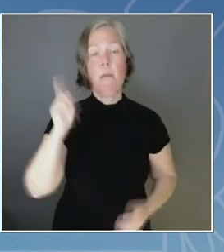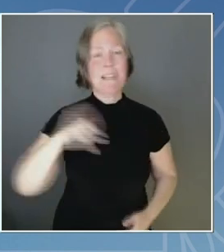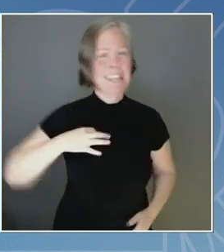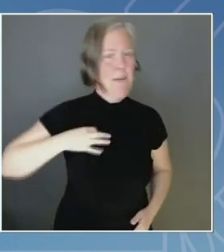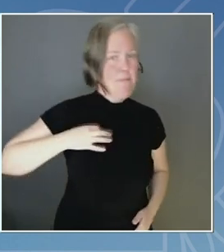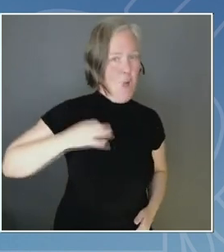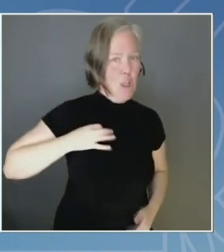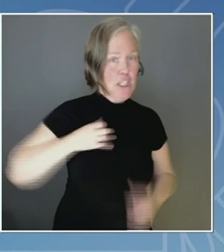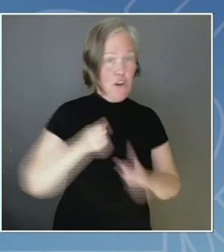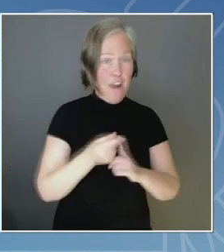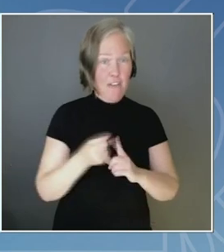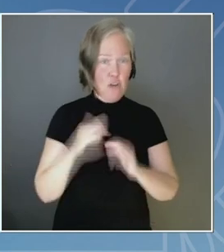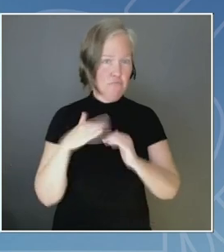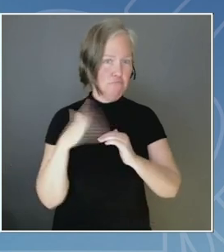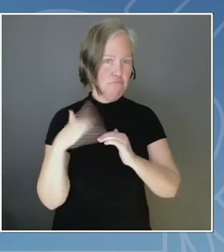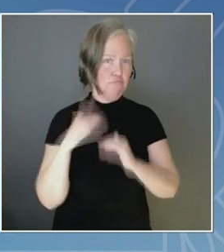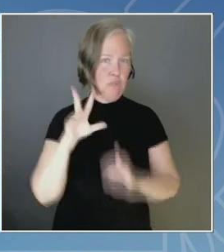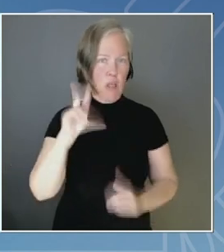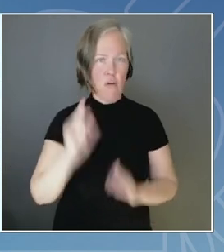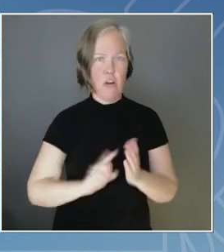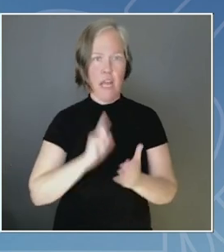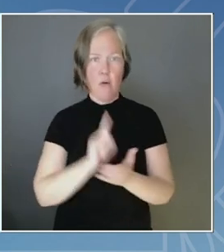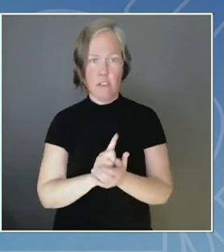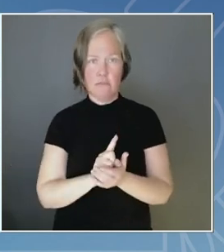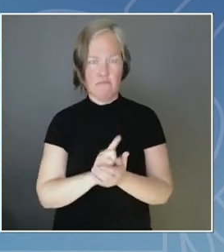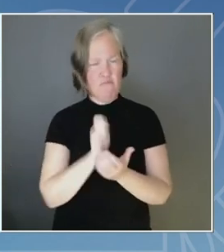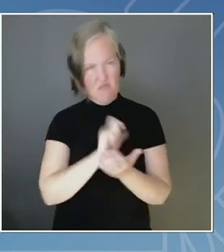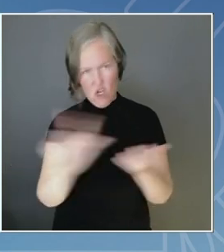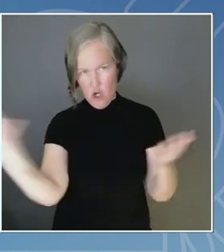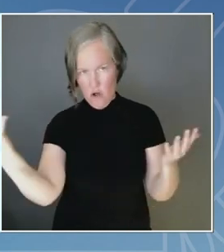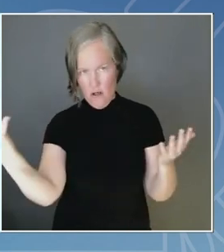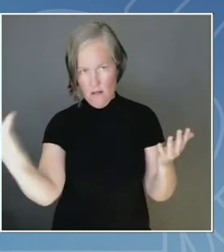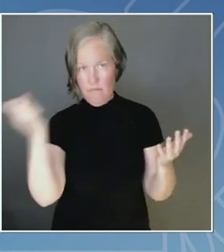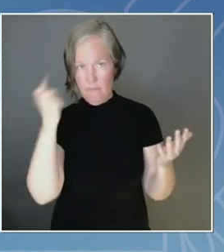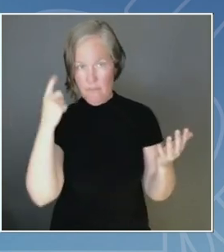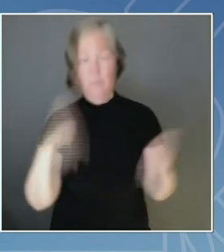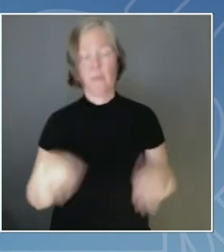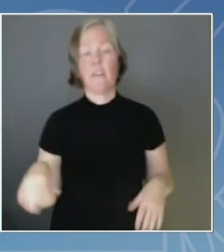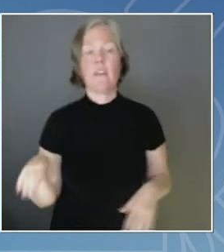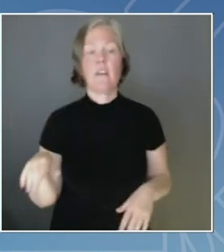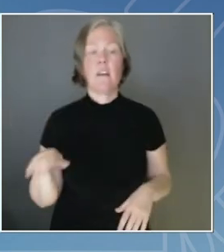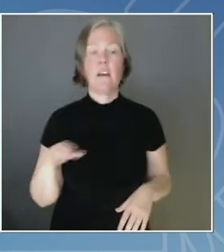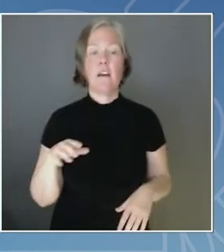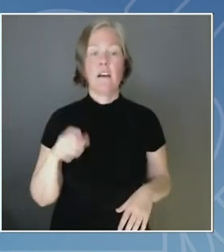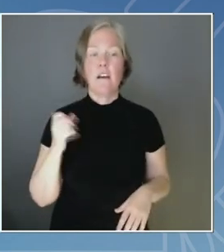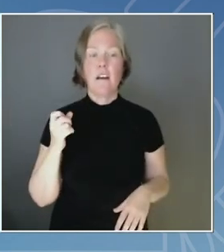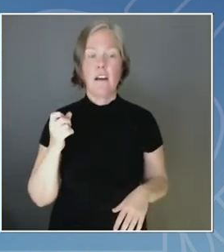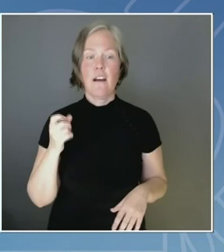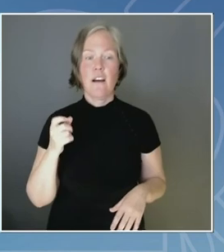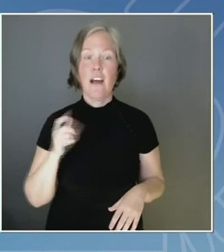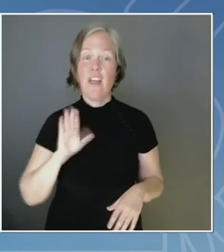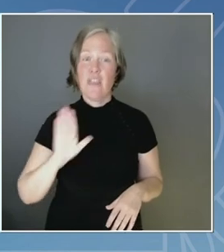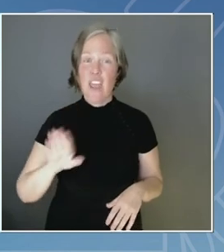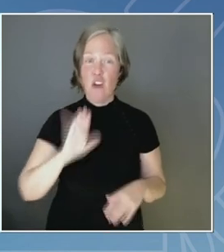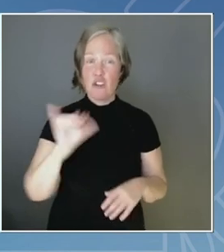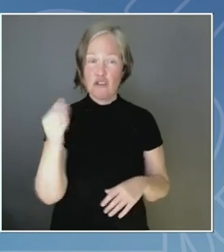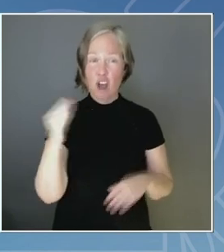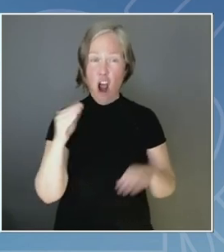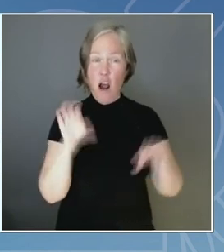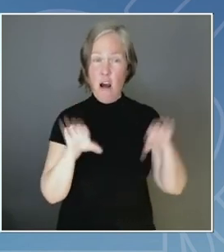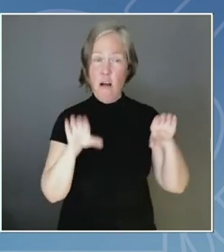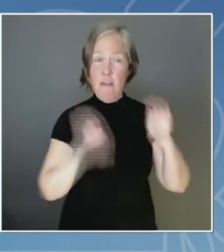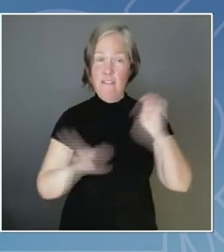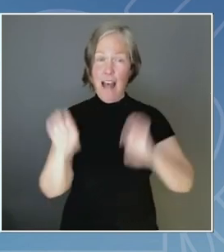okay, 30 hours. And also that we counted this as a 20% of their job performance. That's a